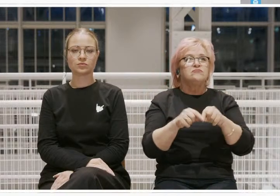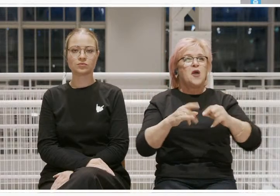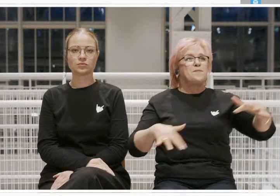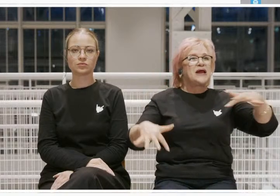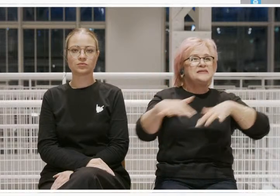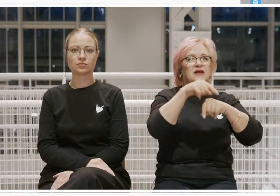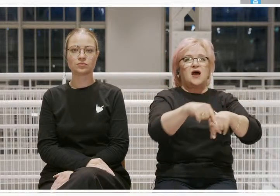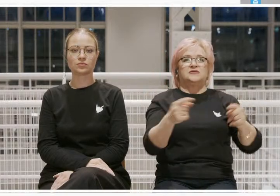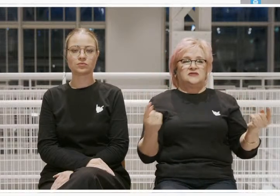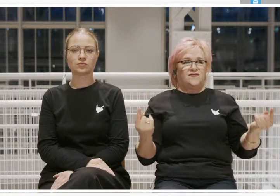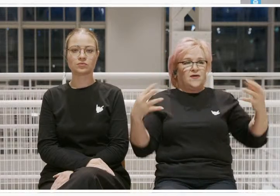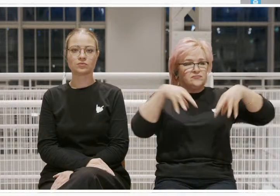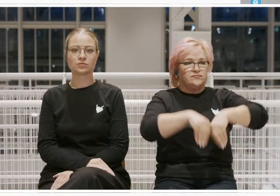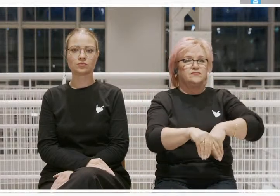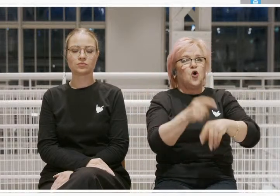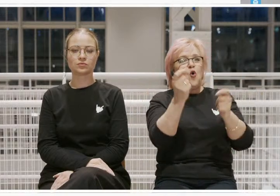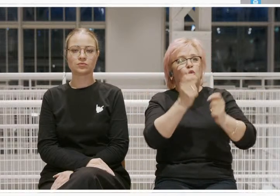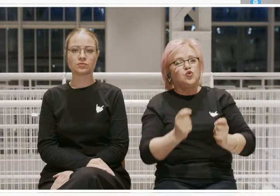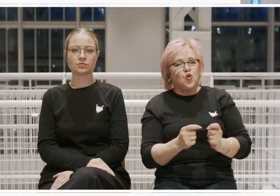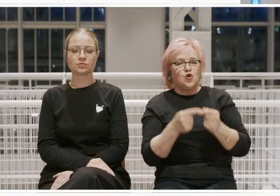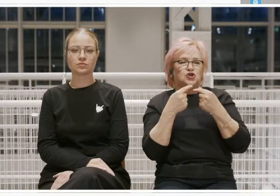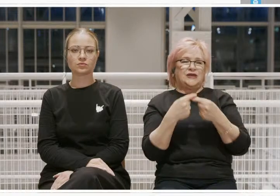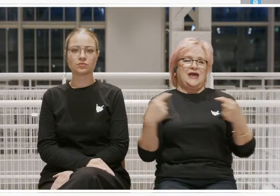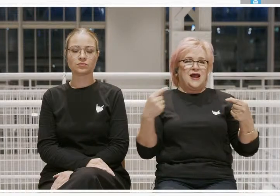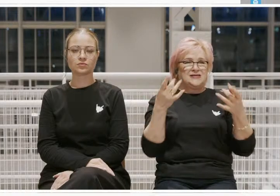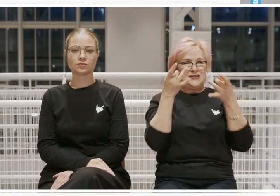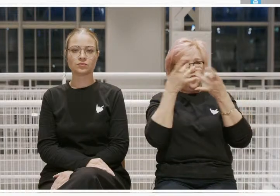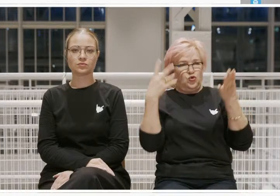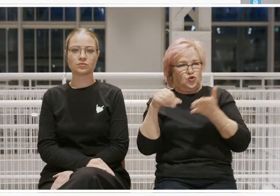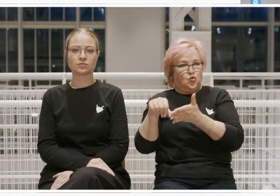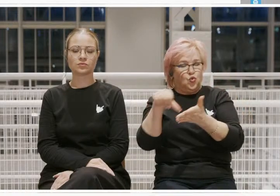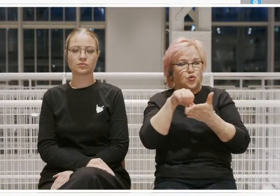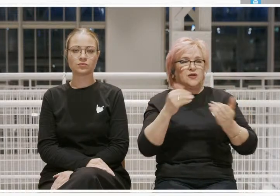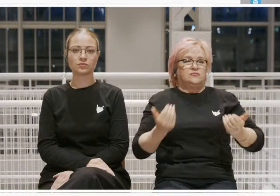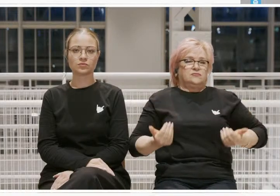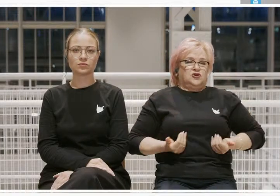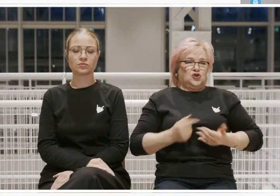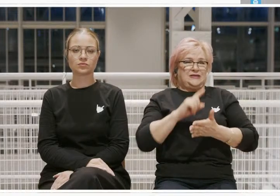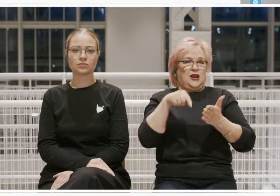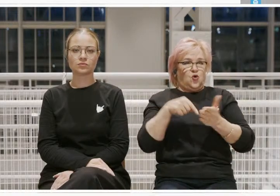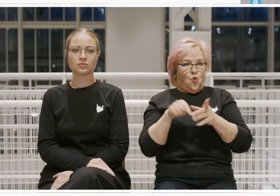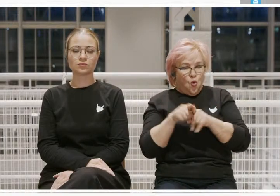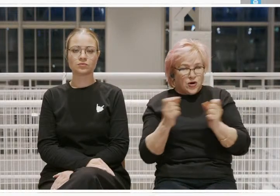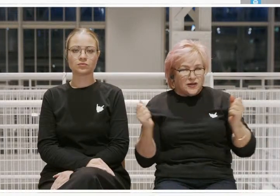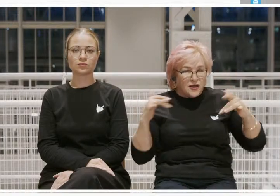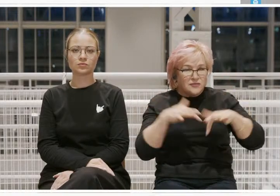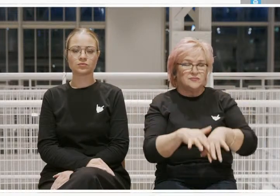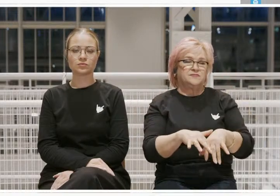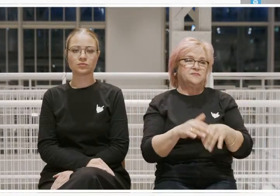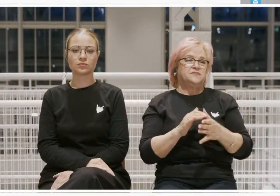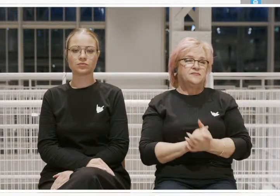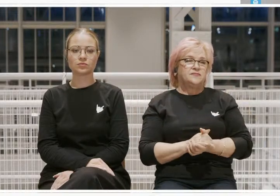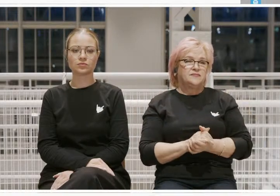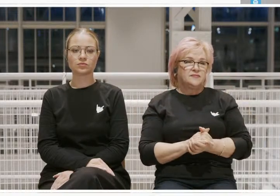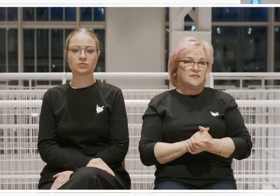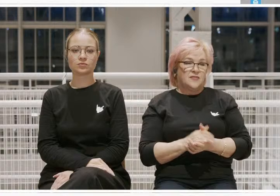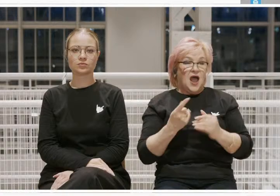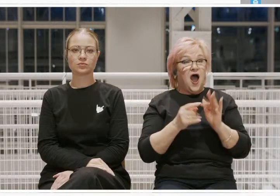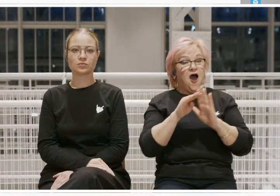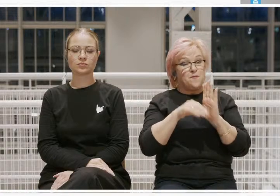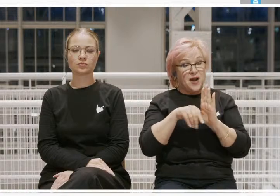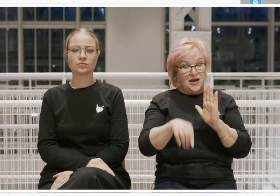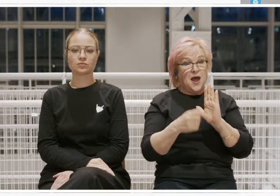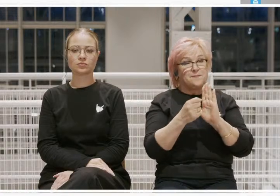artists from diverse cultures and the audience. Through the 17 previous editions, the